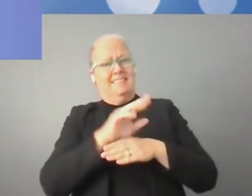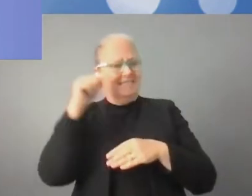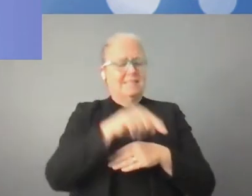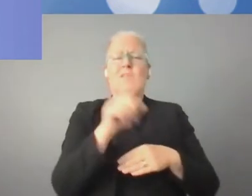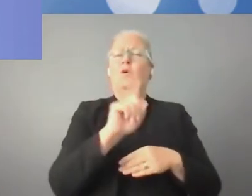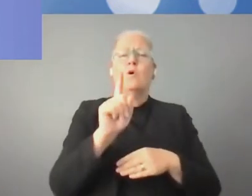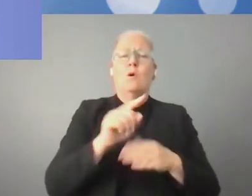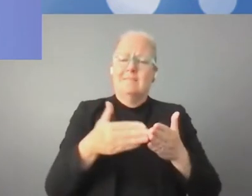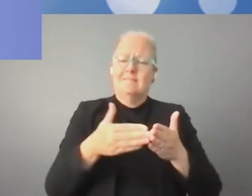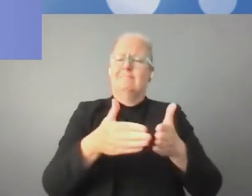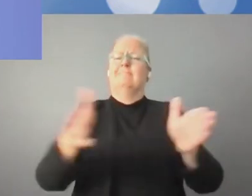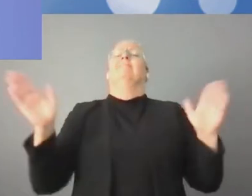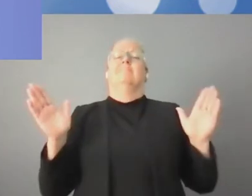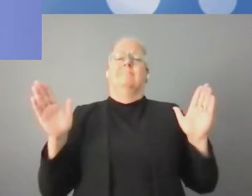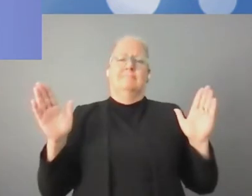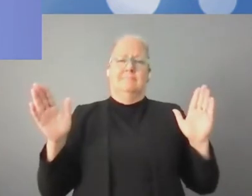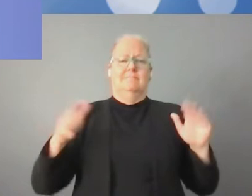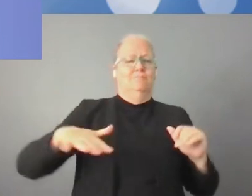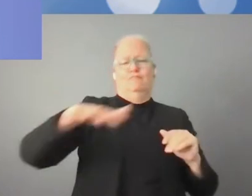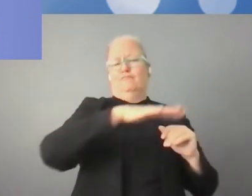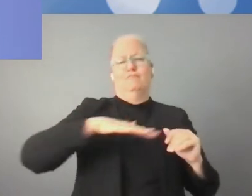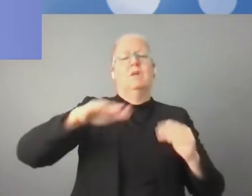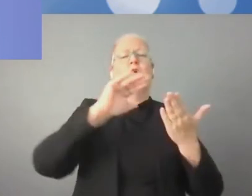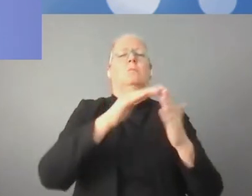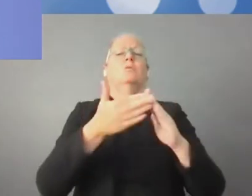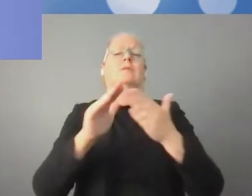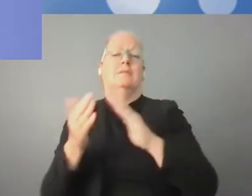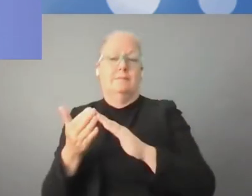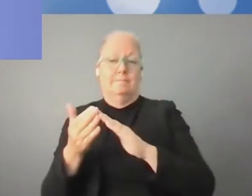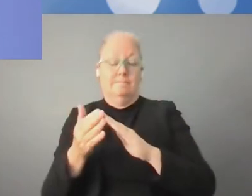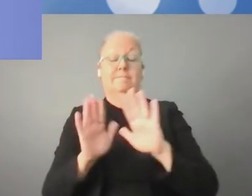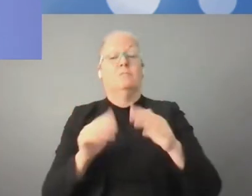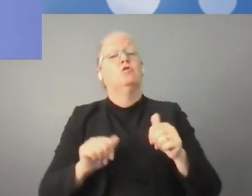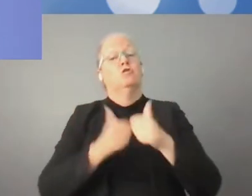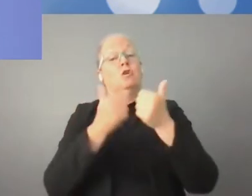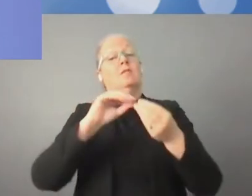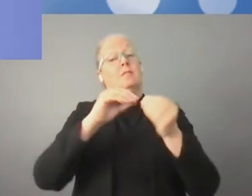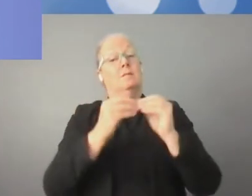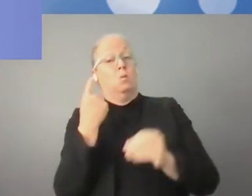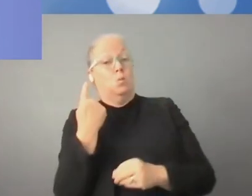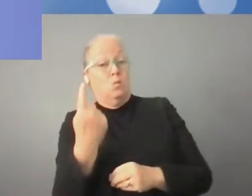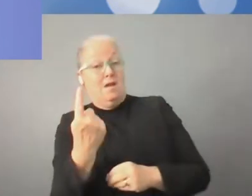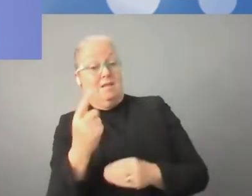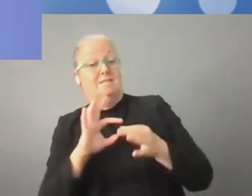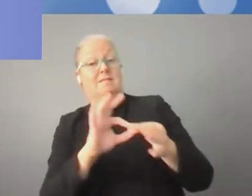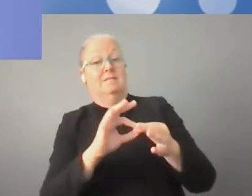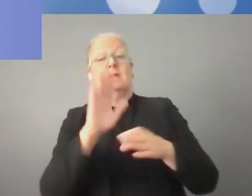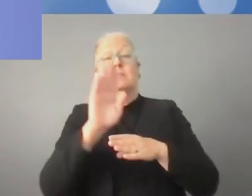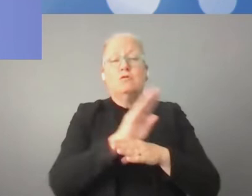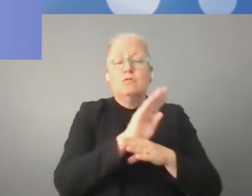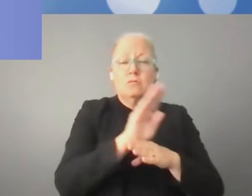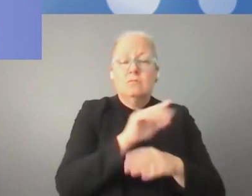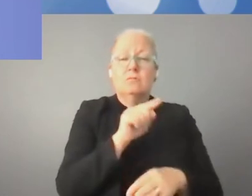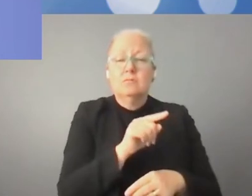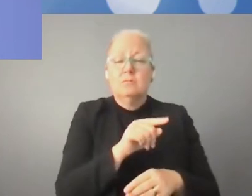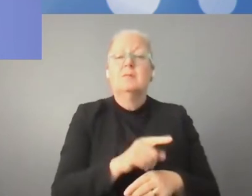whole so challenge number one for our businesses is actually to adopt digital